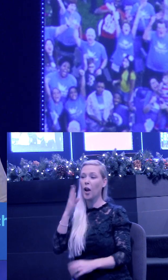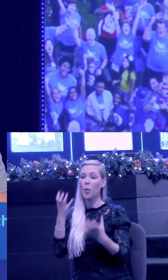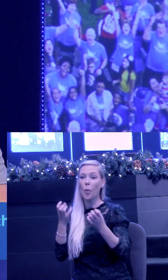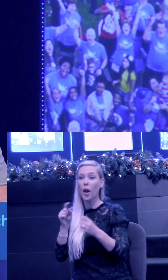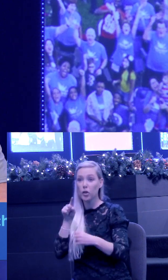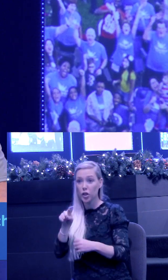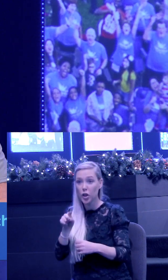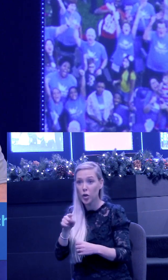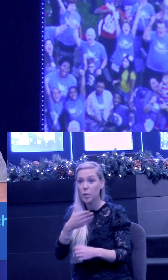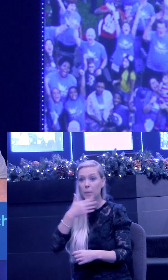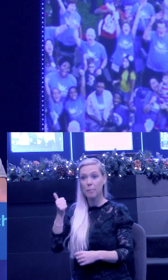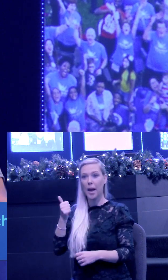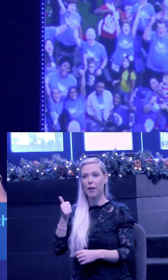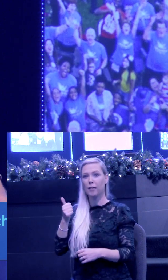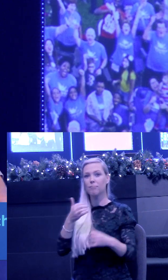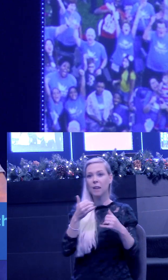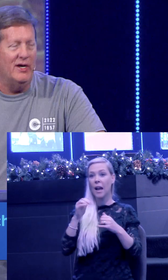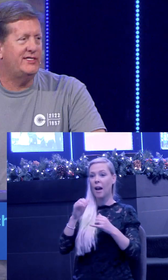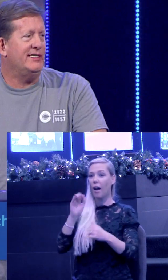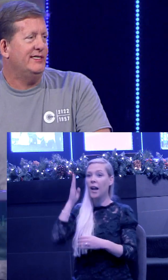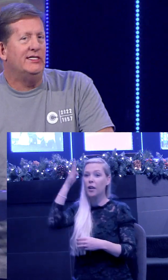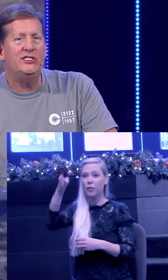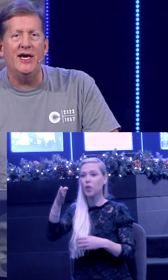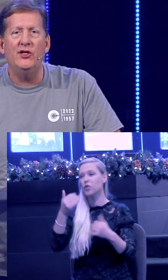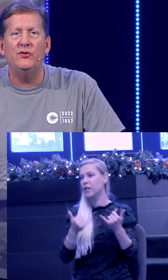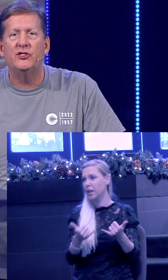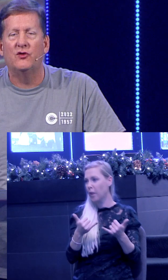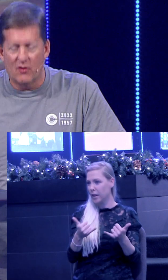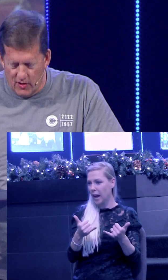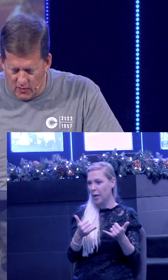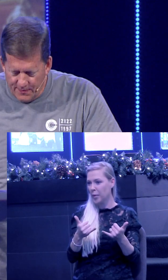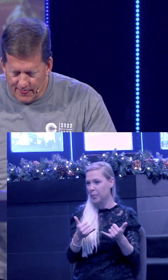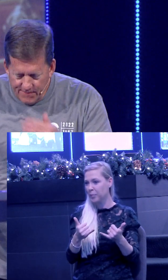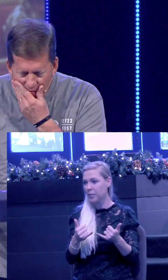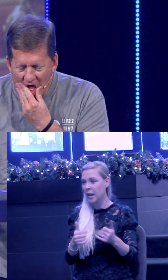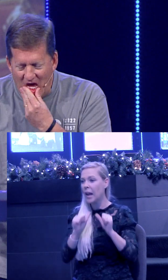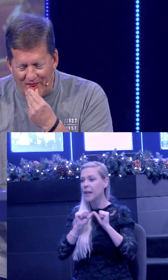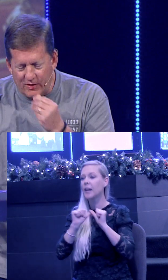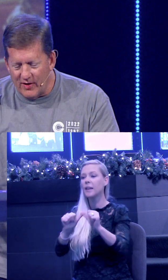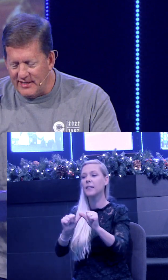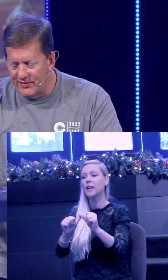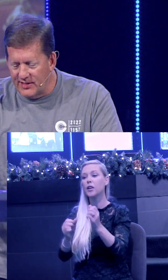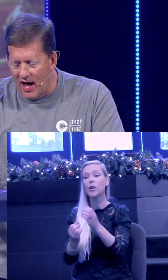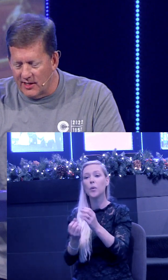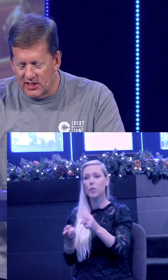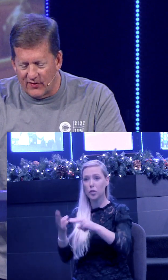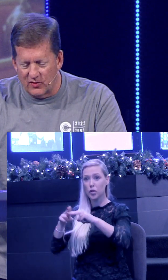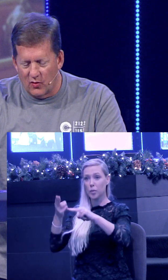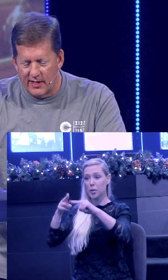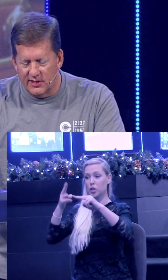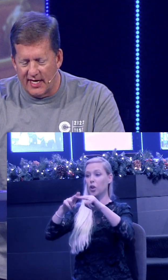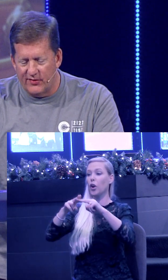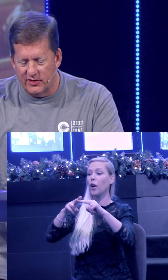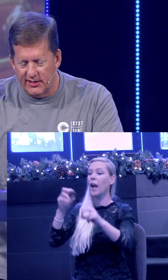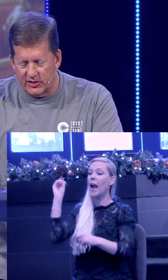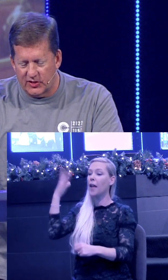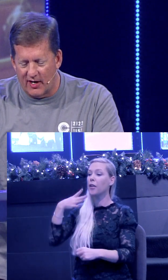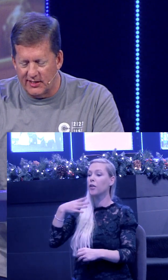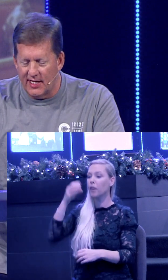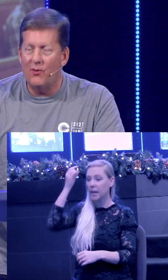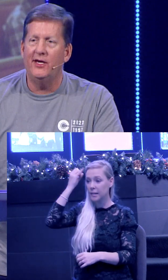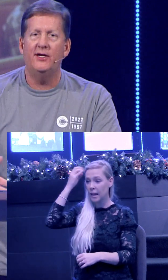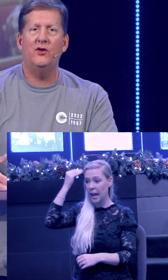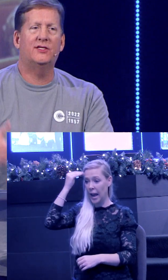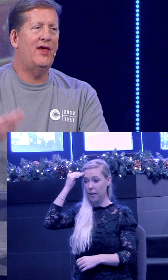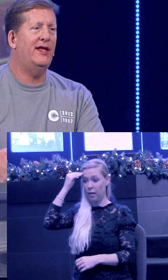you are. 2 Peter chapter 3, verse 18 says, but to continue to grow in the grace and the knowledge of our Lord and Savior Jesus